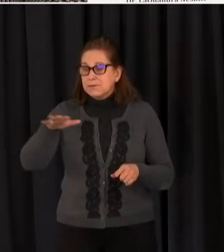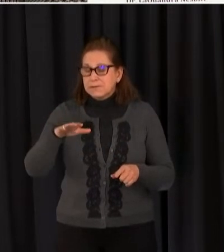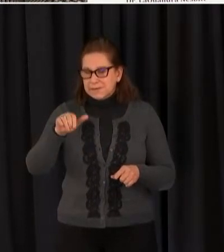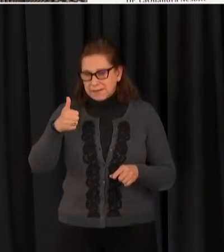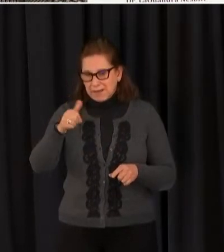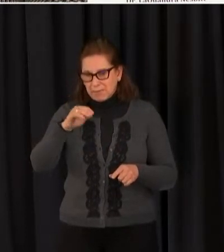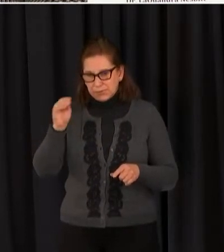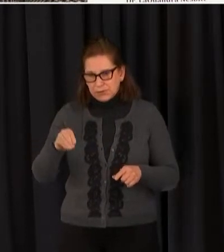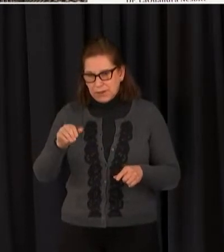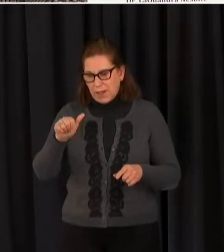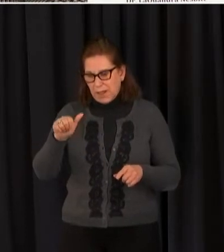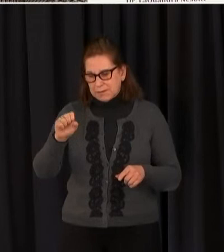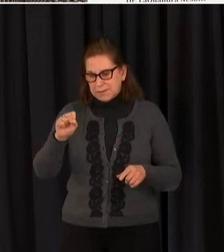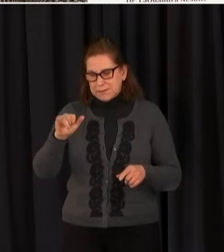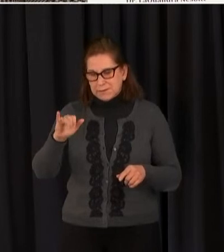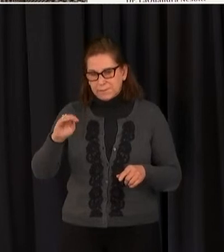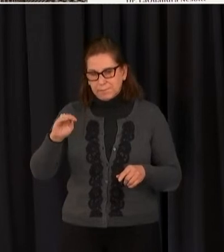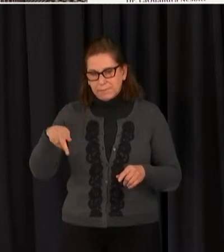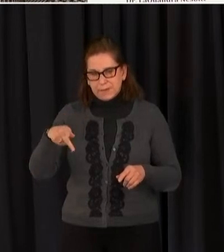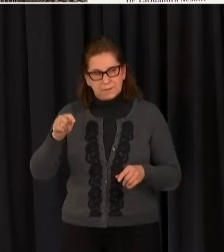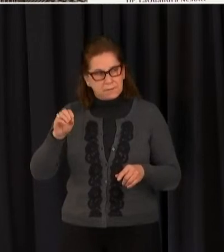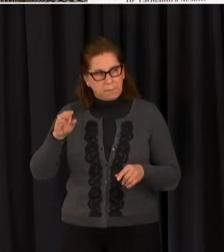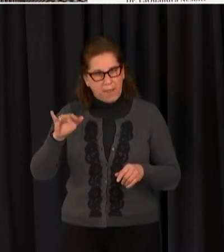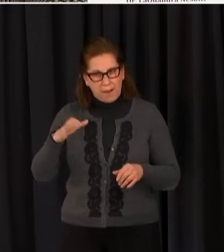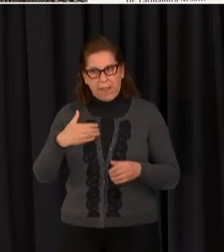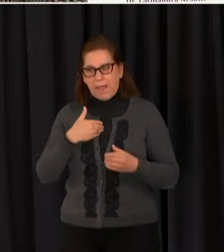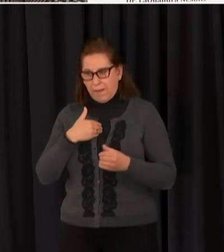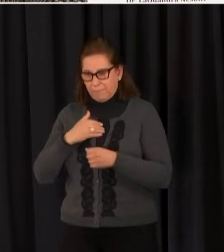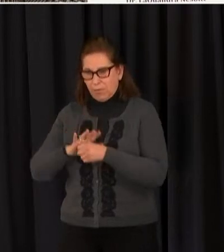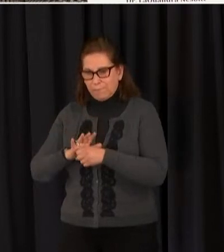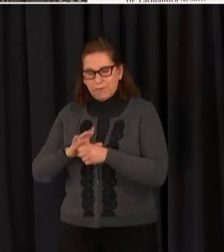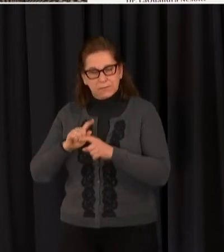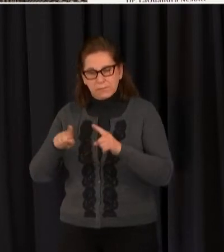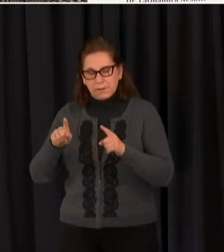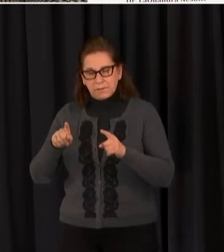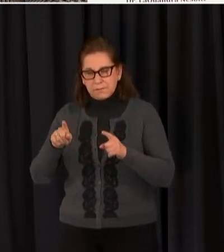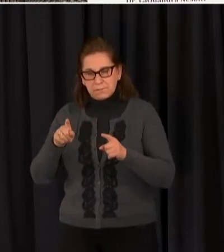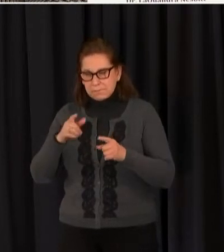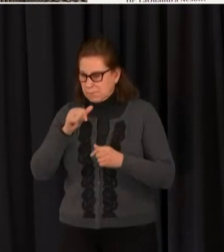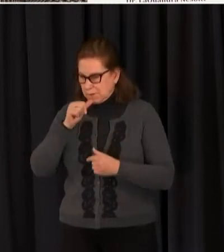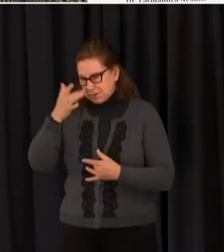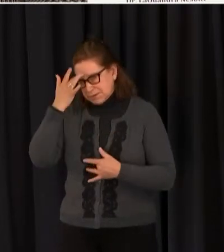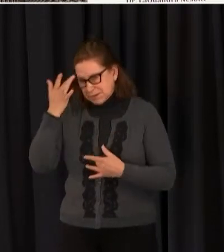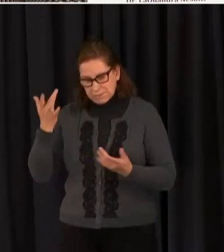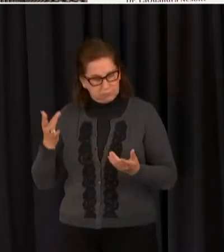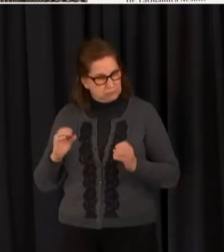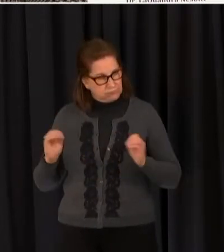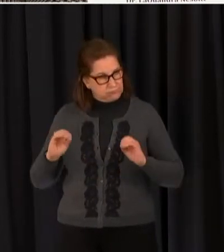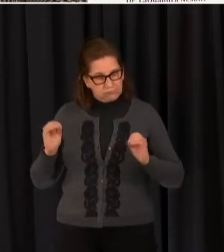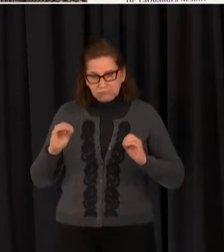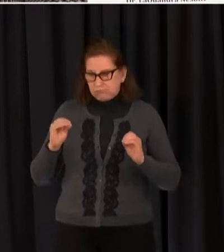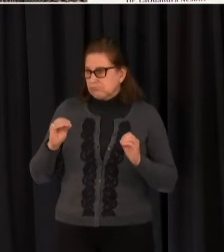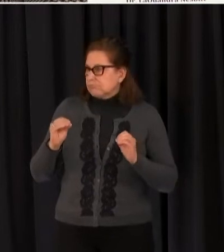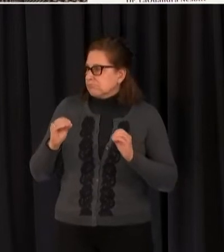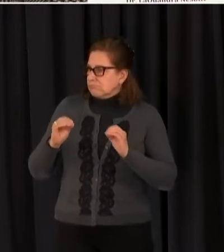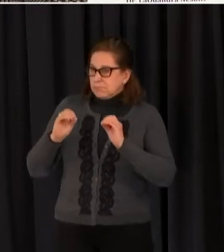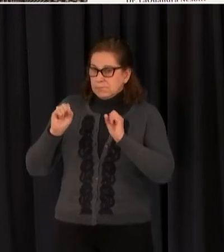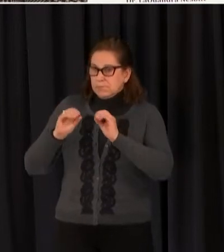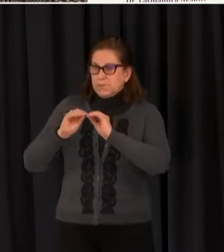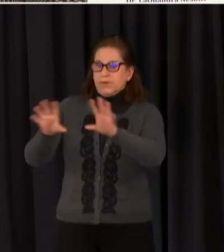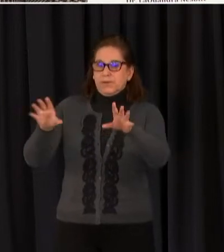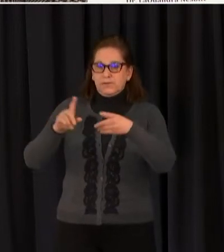that the majority of children who are COVID-19 positive do not present with symptoms, and it helps us to identify more